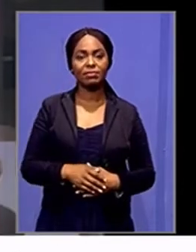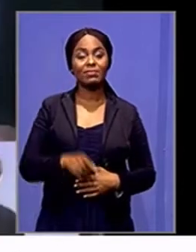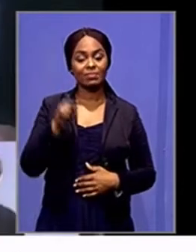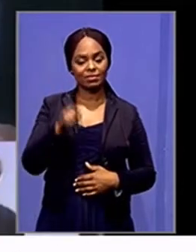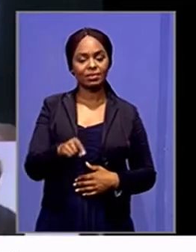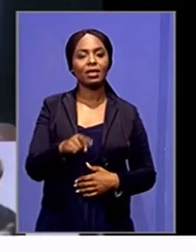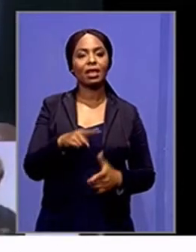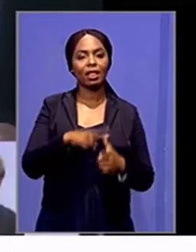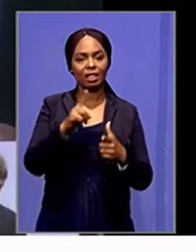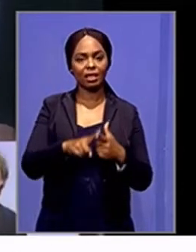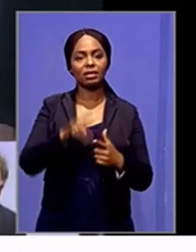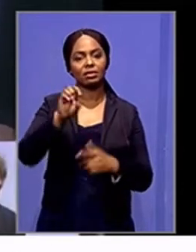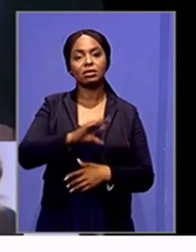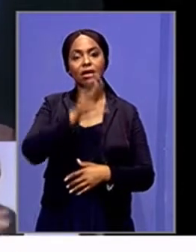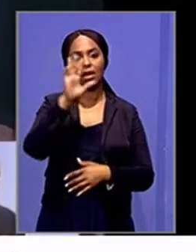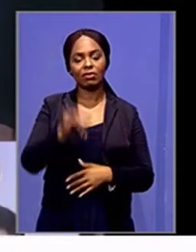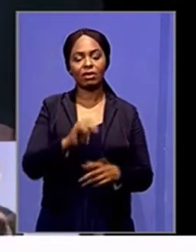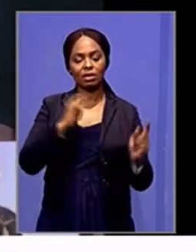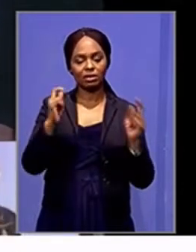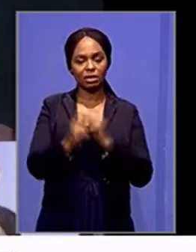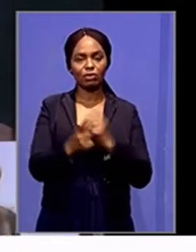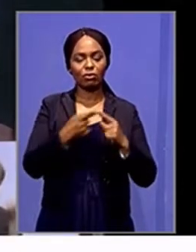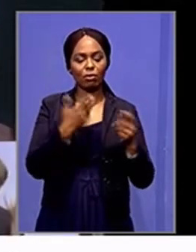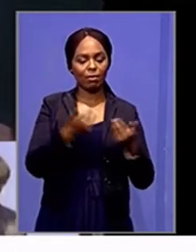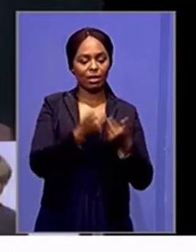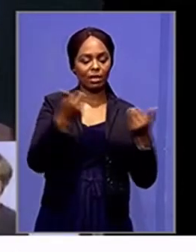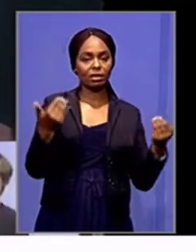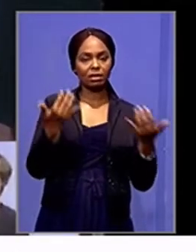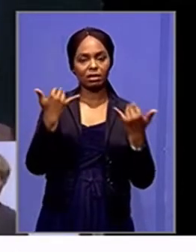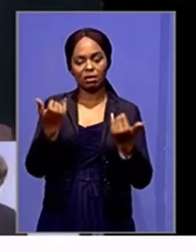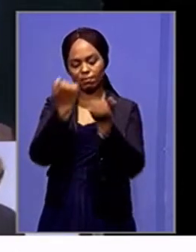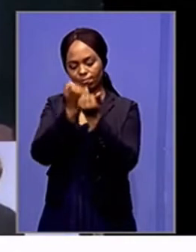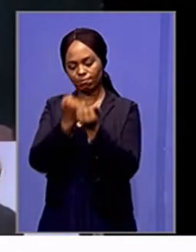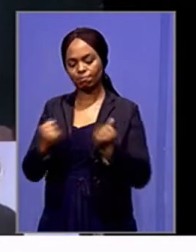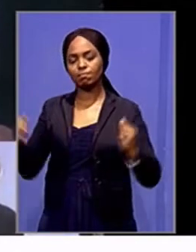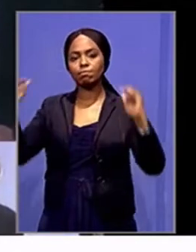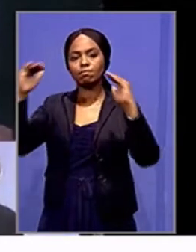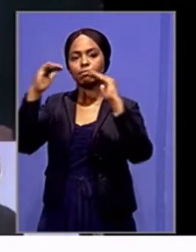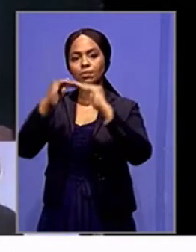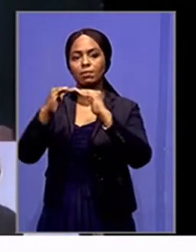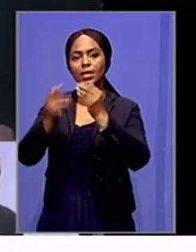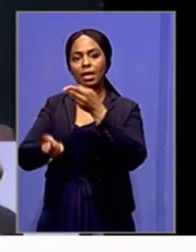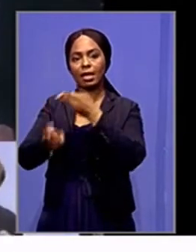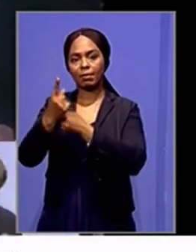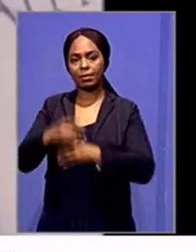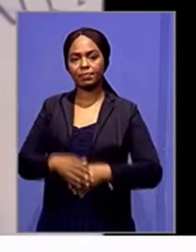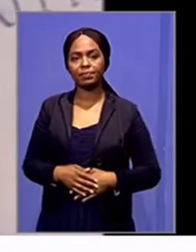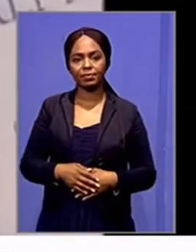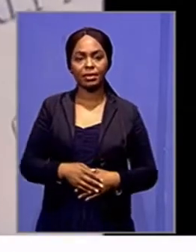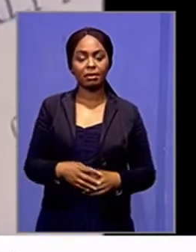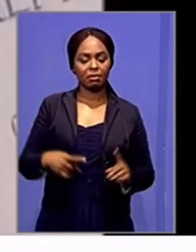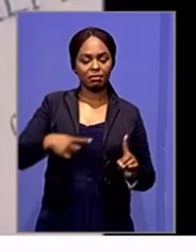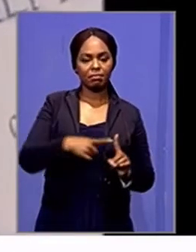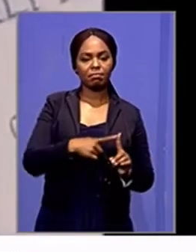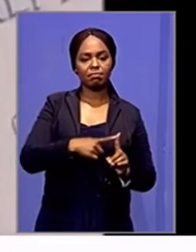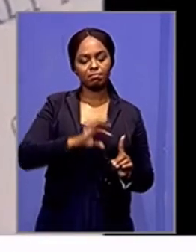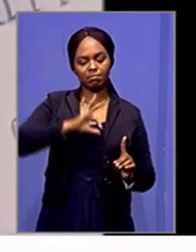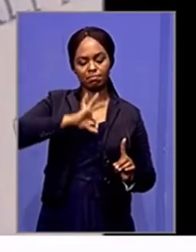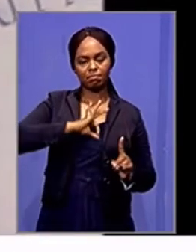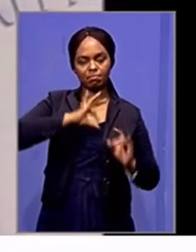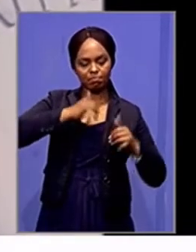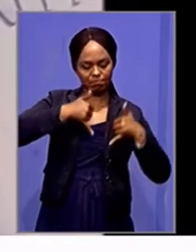Afrika Borwa go tsweng go naga ya tlhaolele go nna naga ya demokrasi. De Klerk o ne a fiwa kabo ya Nobel Peace ka ntlha ya seabe sa